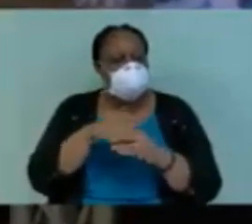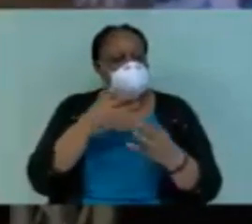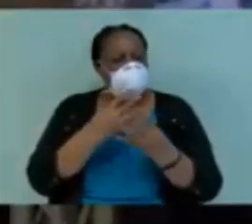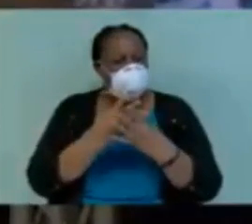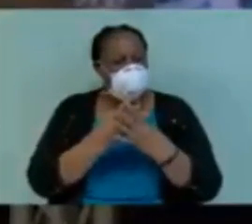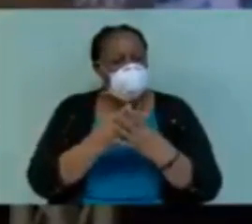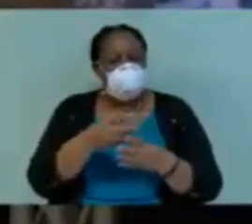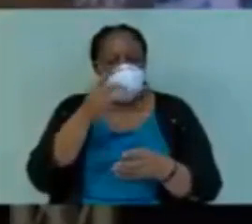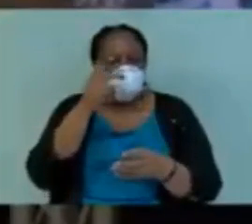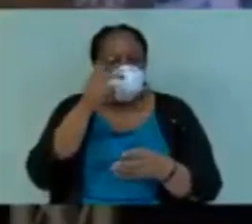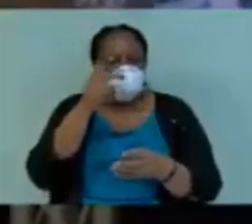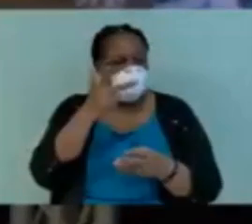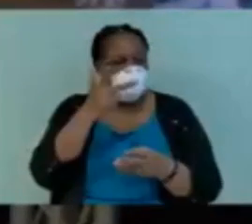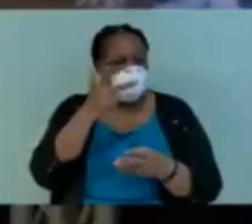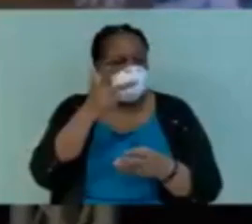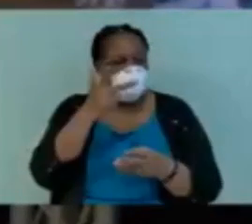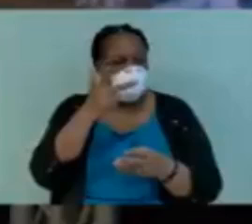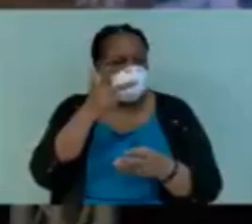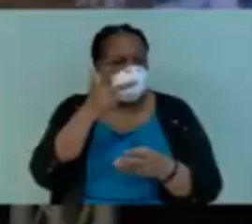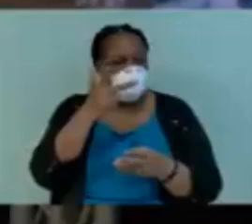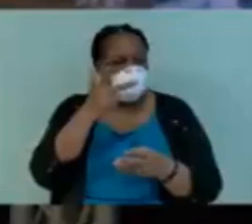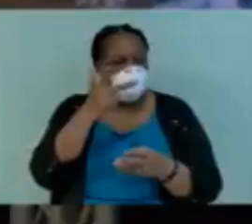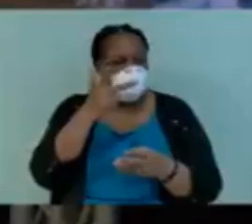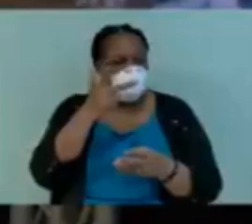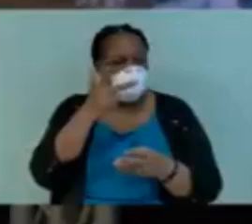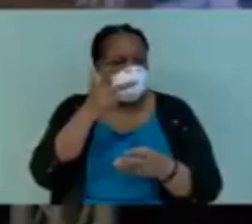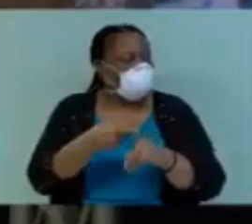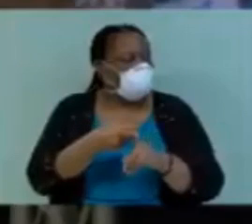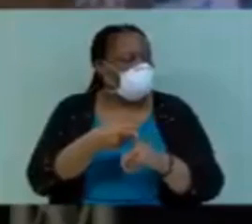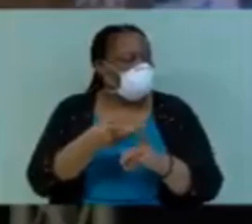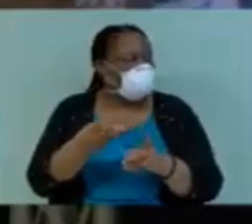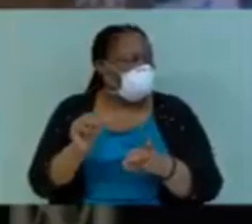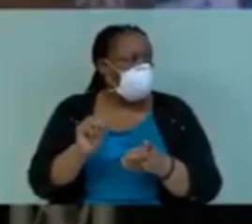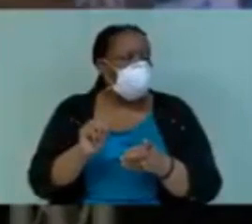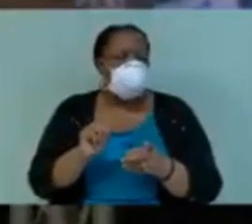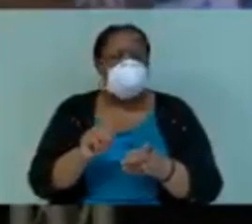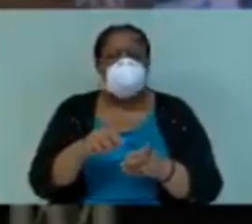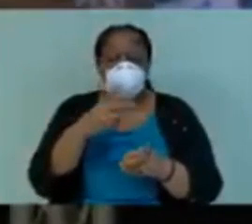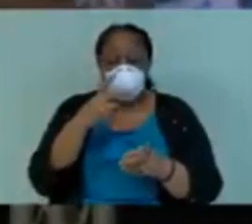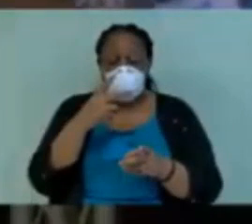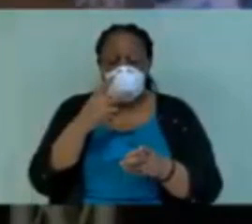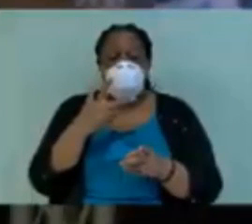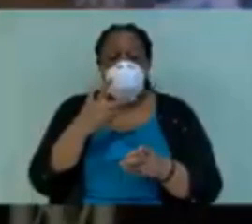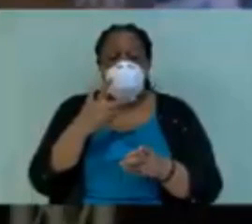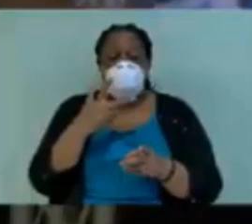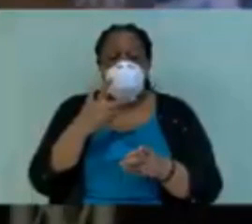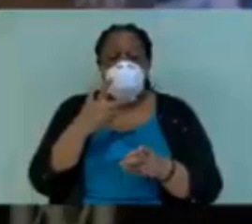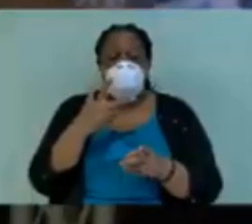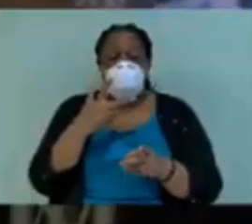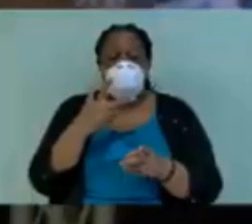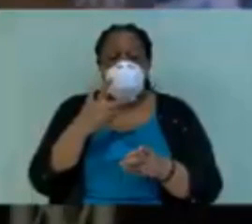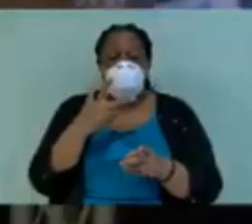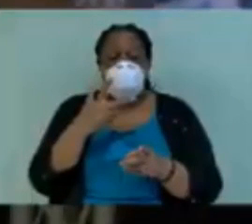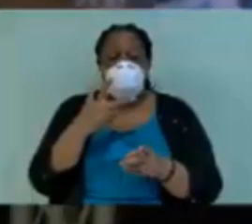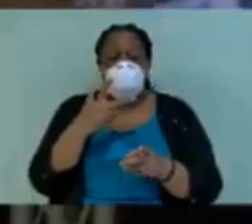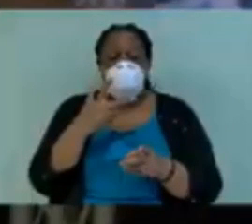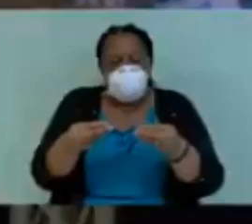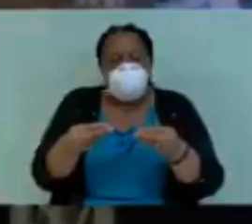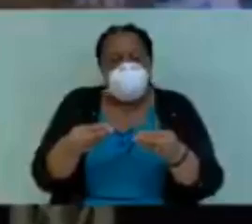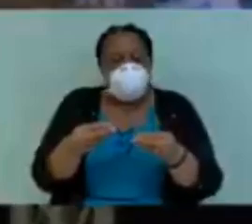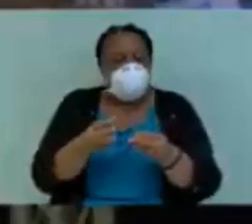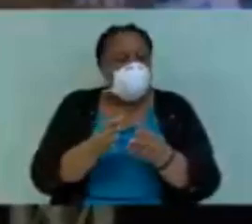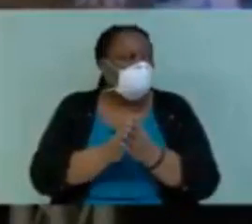officers on a daily basis, and in the case of prisons, it would be a case of testing both inmates and